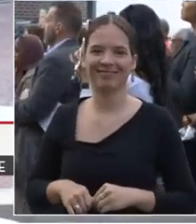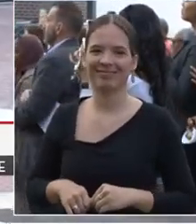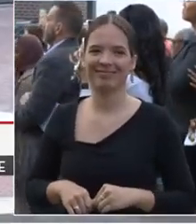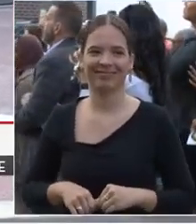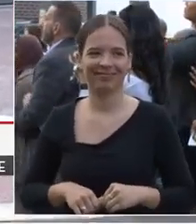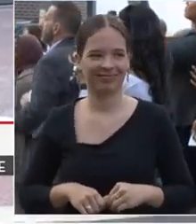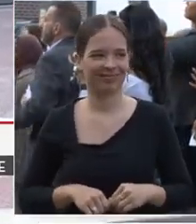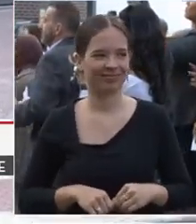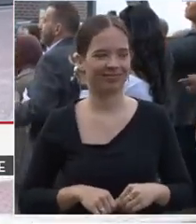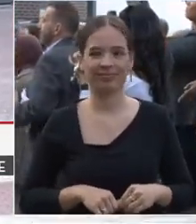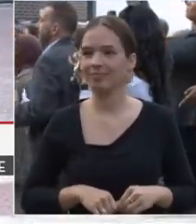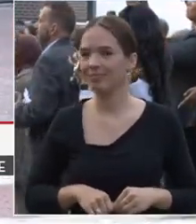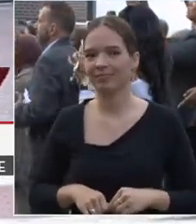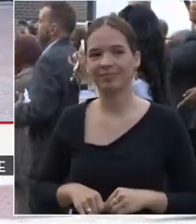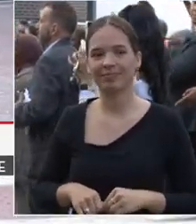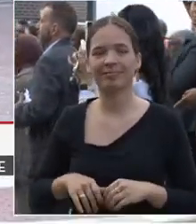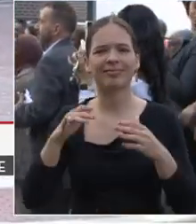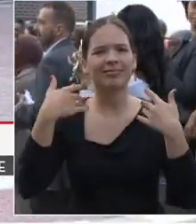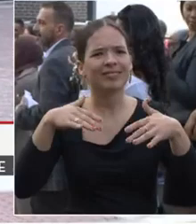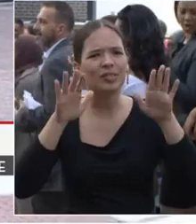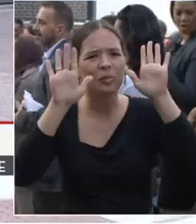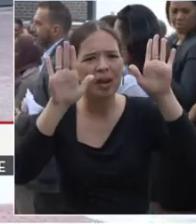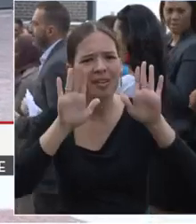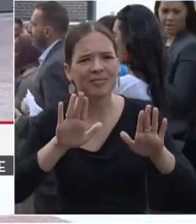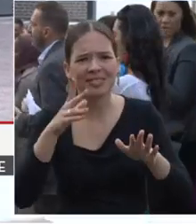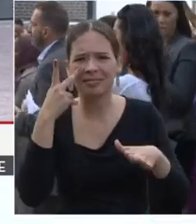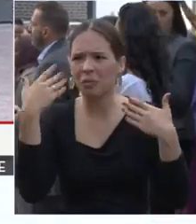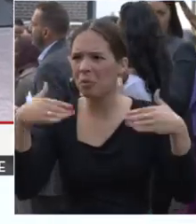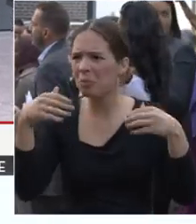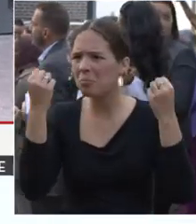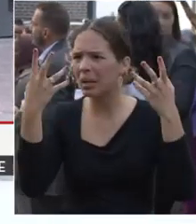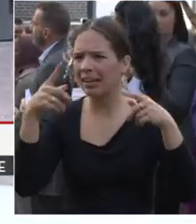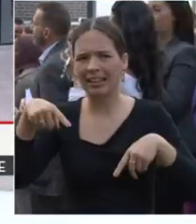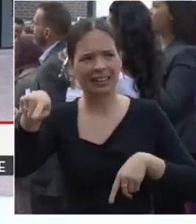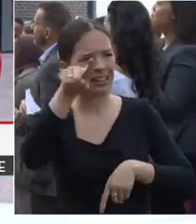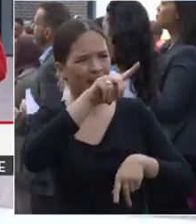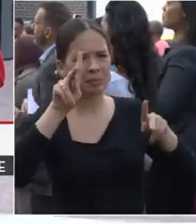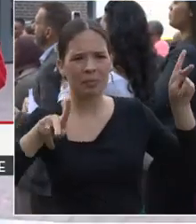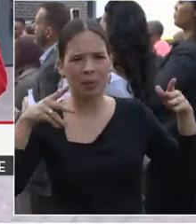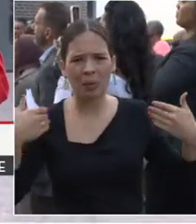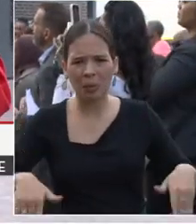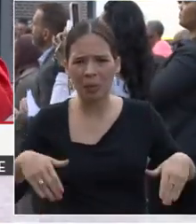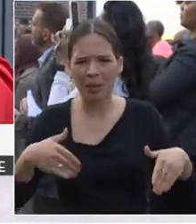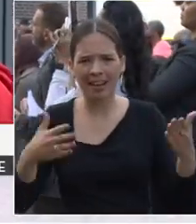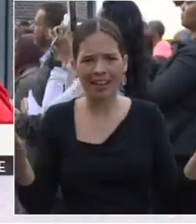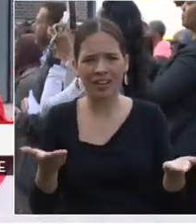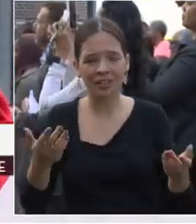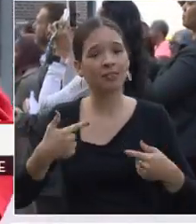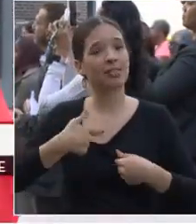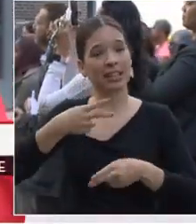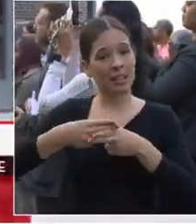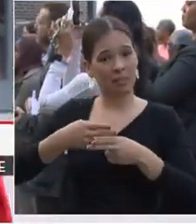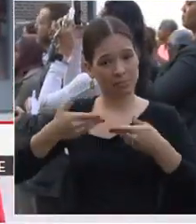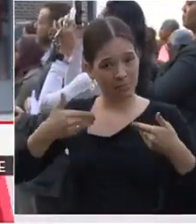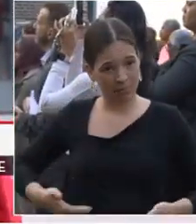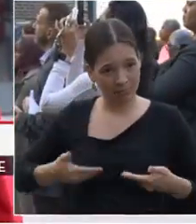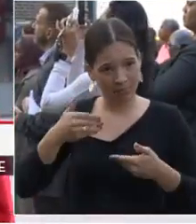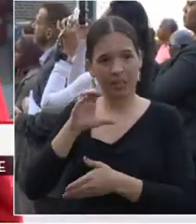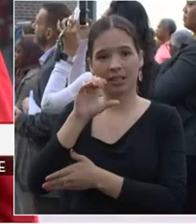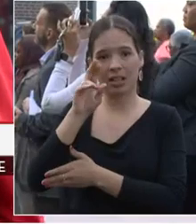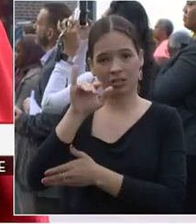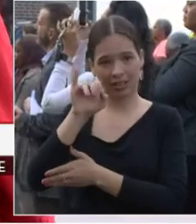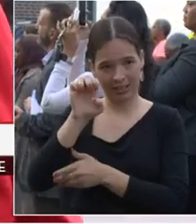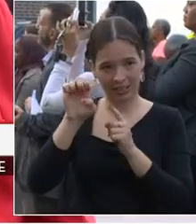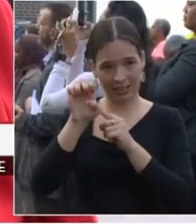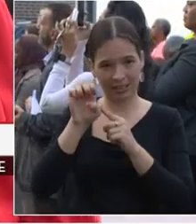It is wonderful to see all of you here. My name is Carrie Thornhill, and I am thrilled to be here